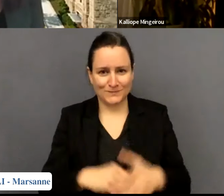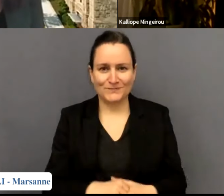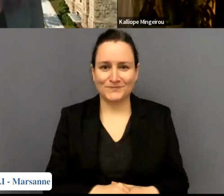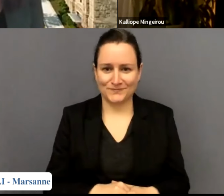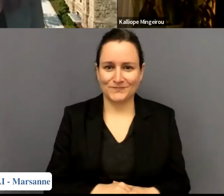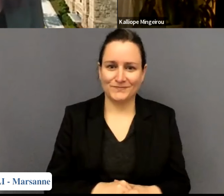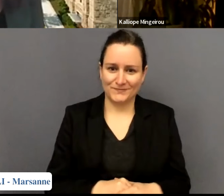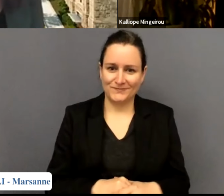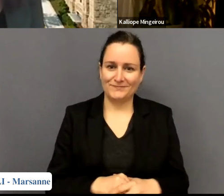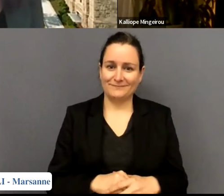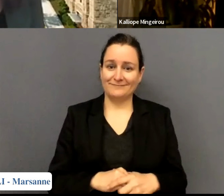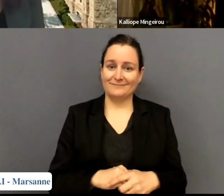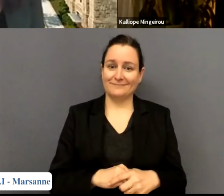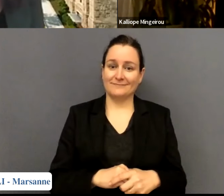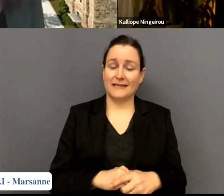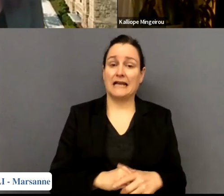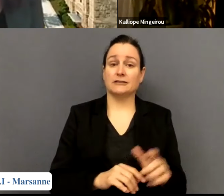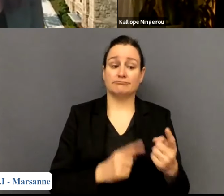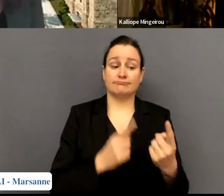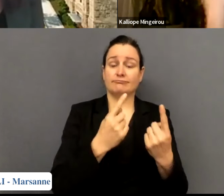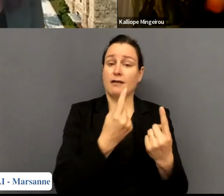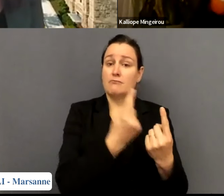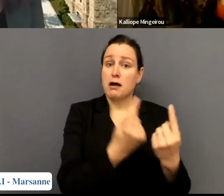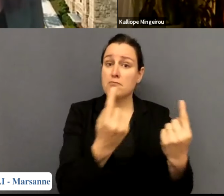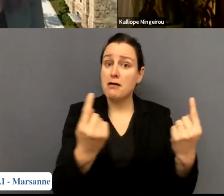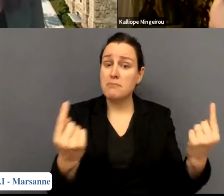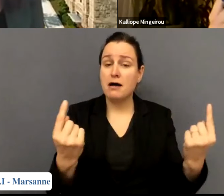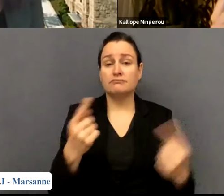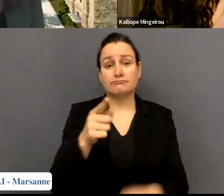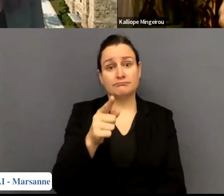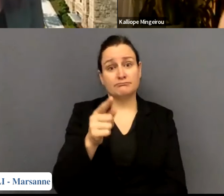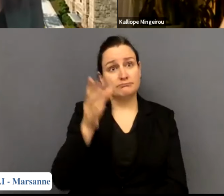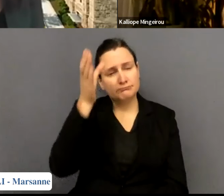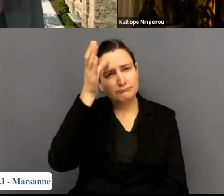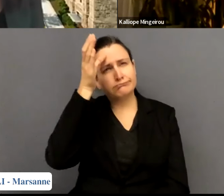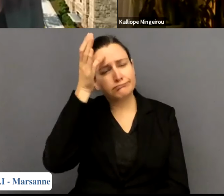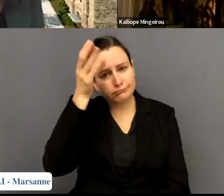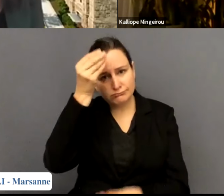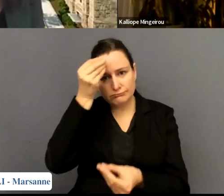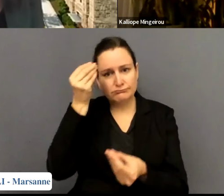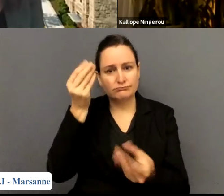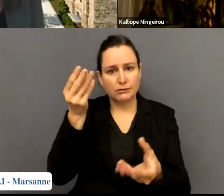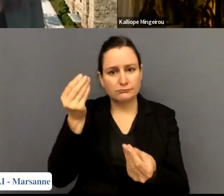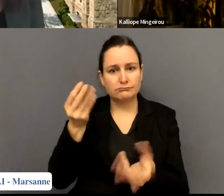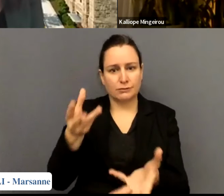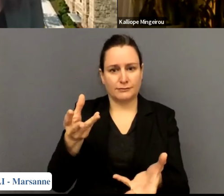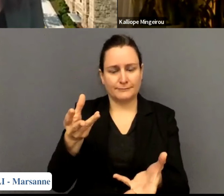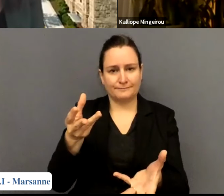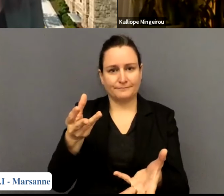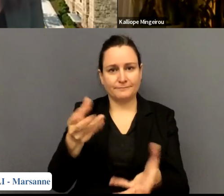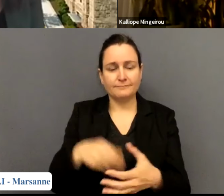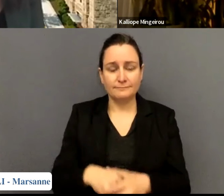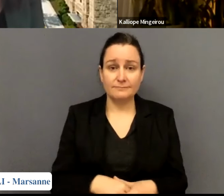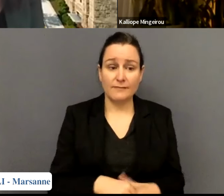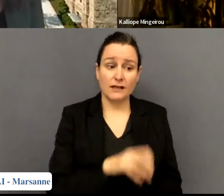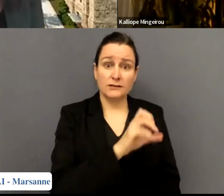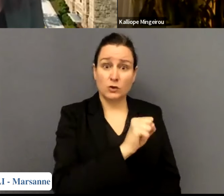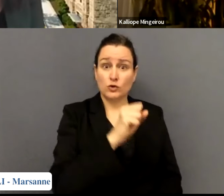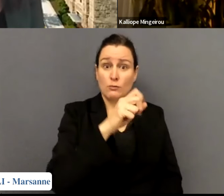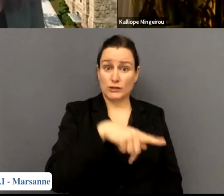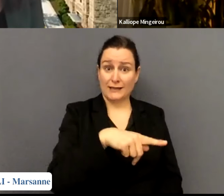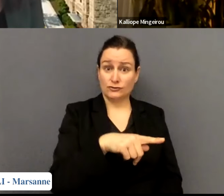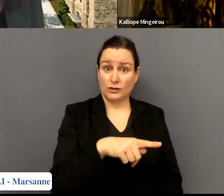providing these very good insights about how can we combine social protection mechanisms and policies